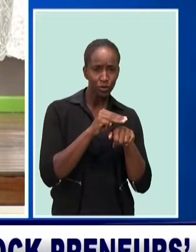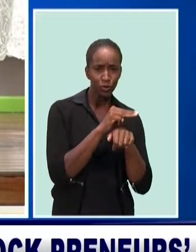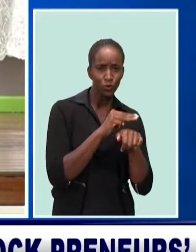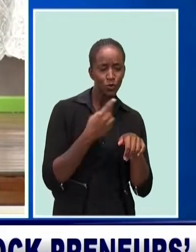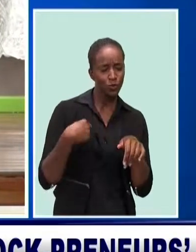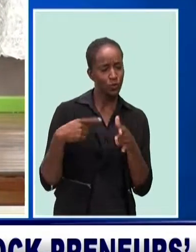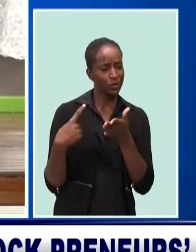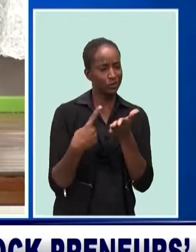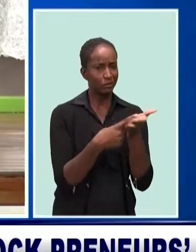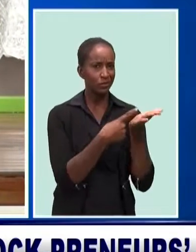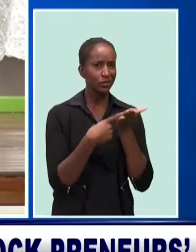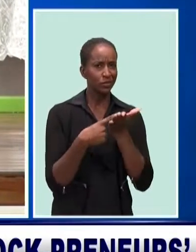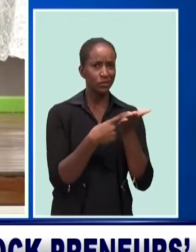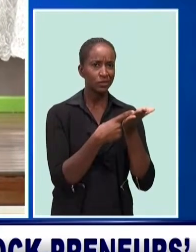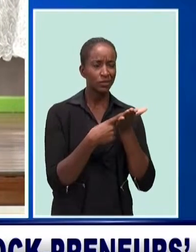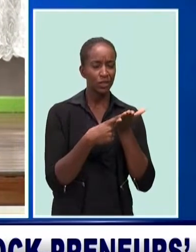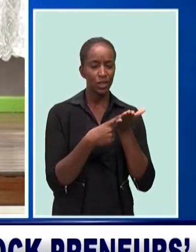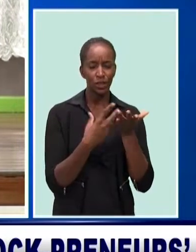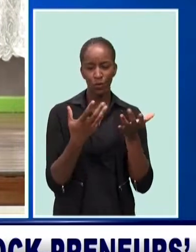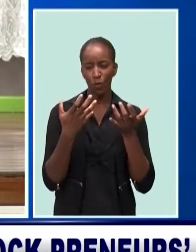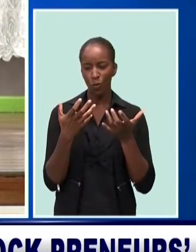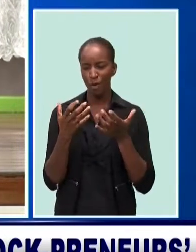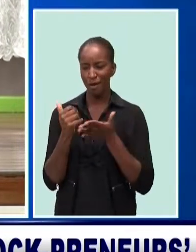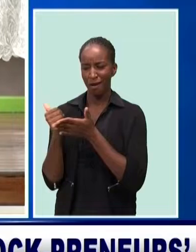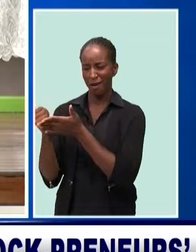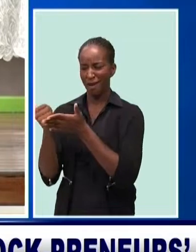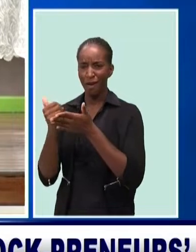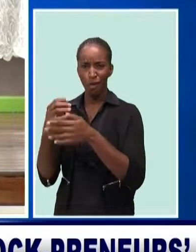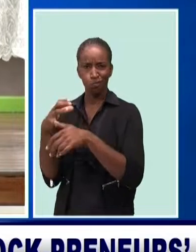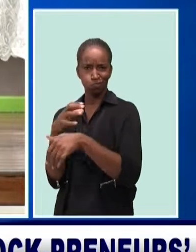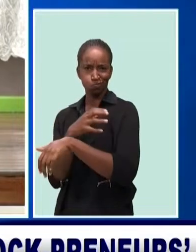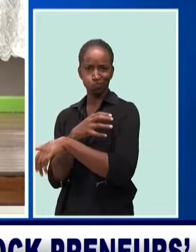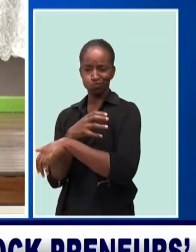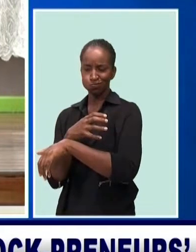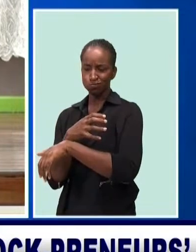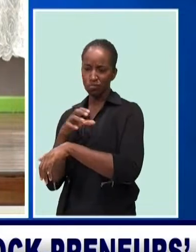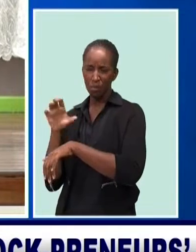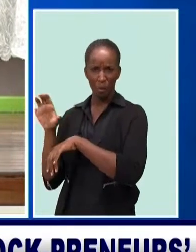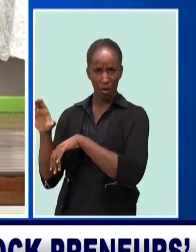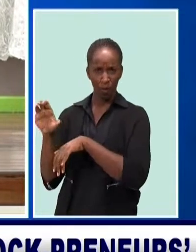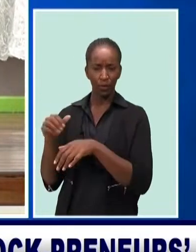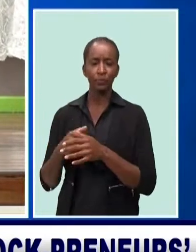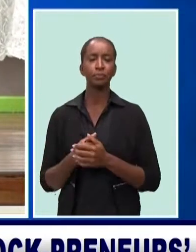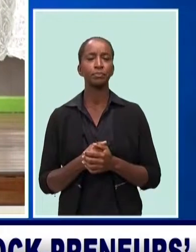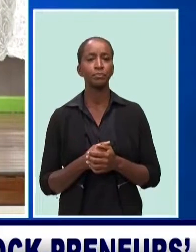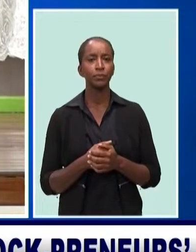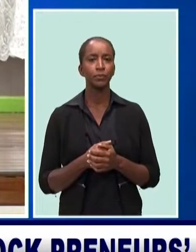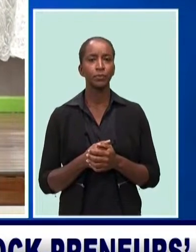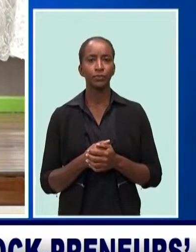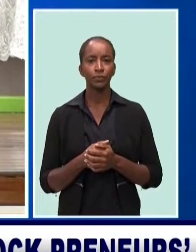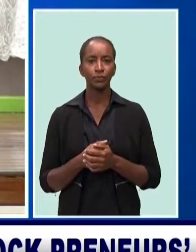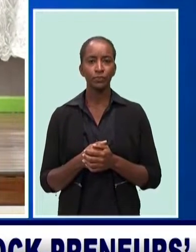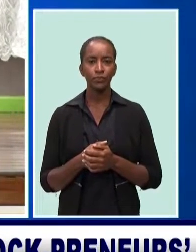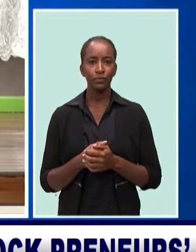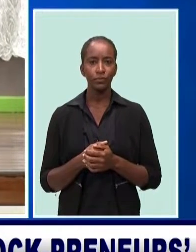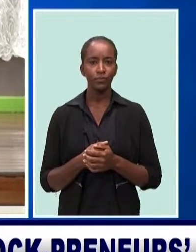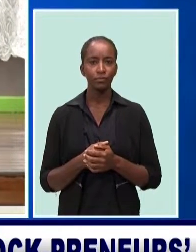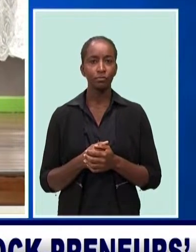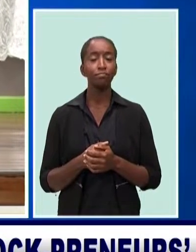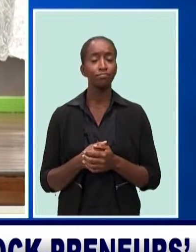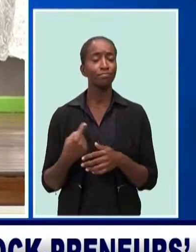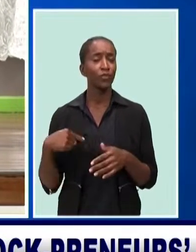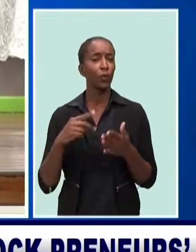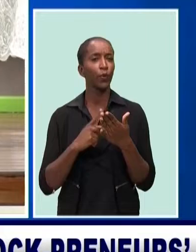very personal to me. It is something I have been doing for the better part of 10 years with something called the Building Blocks